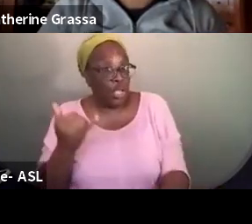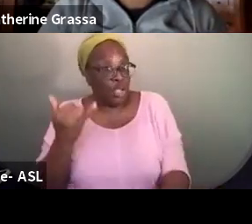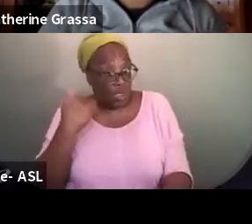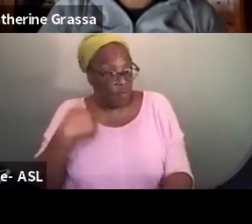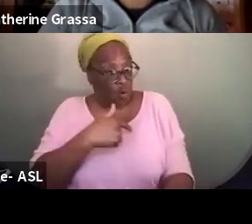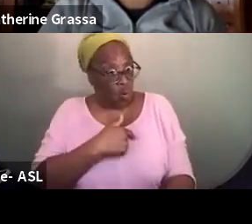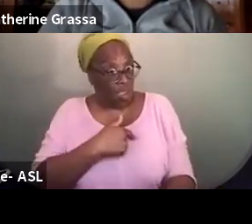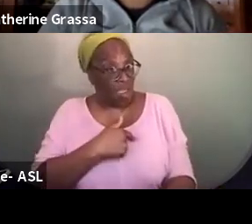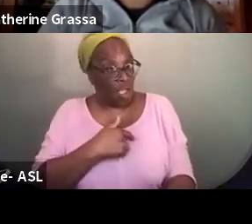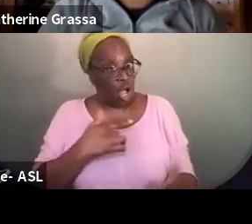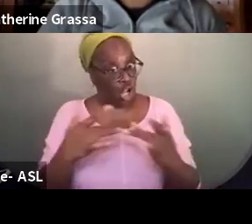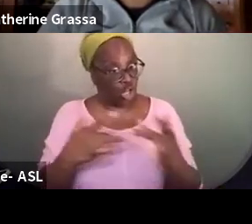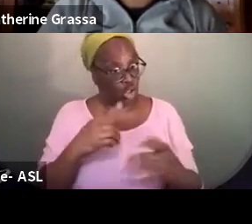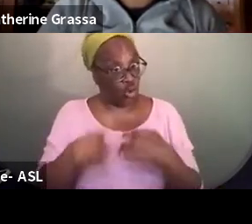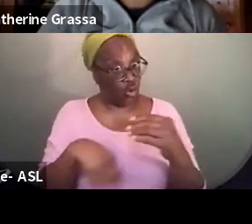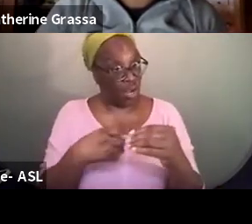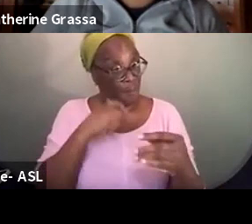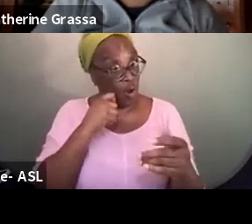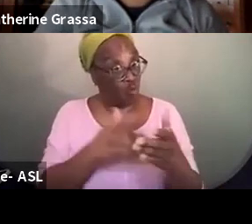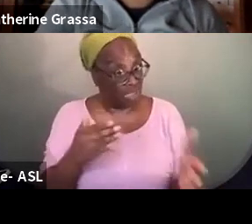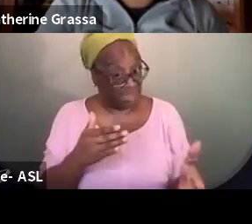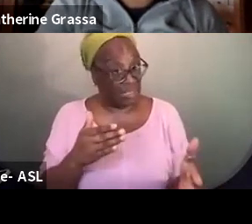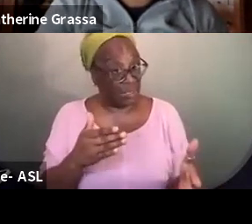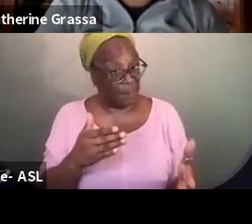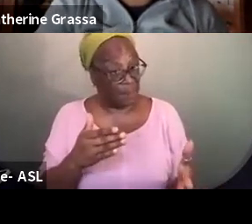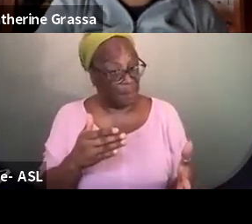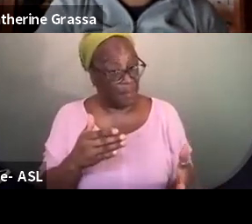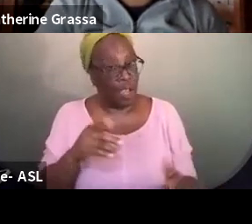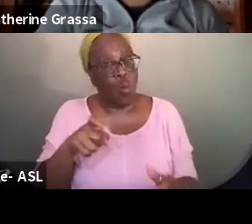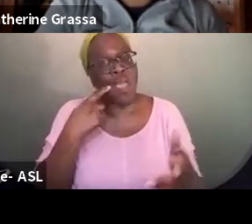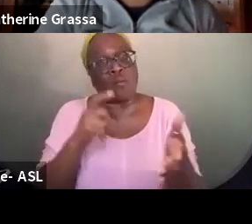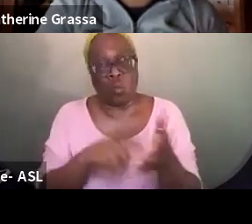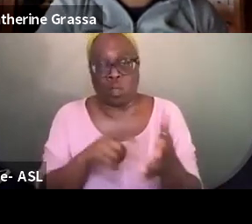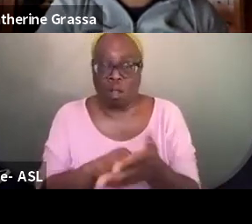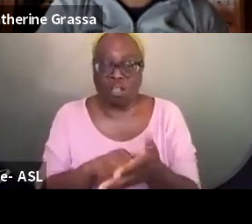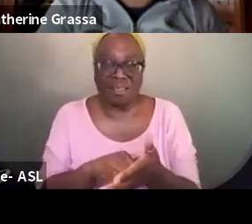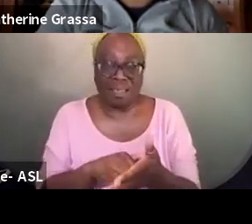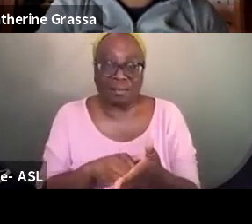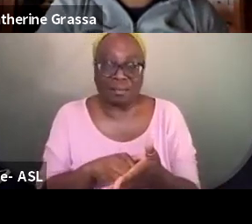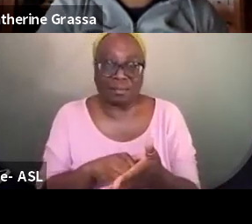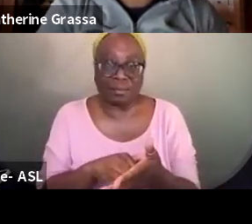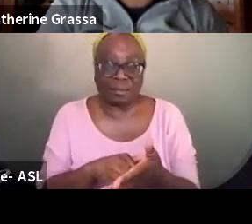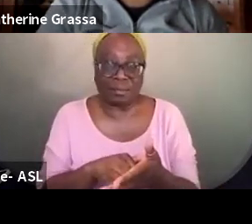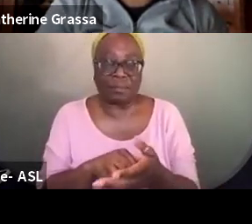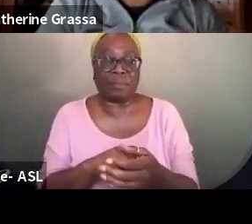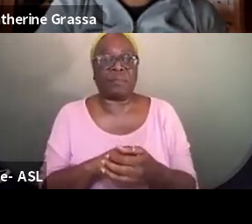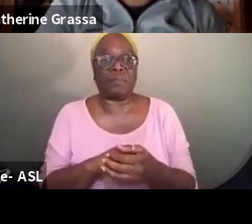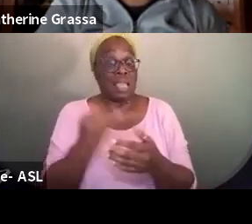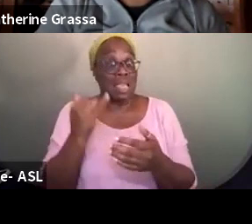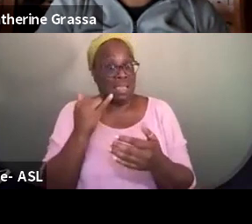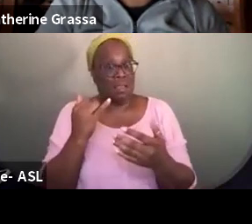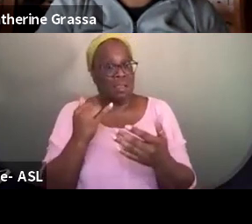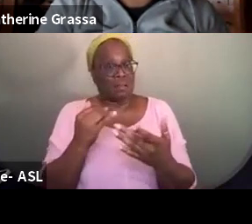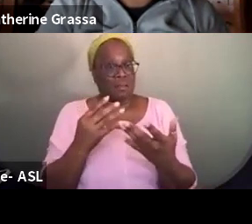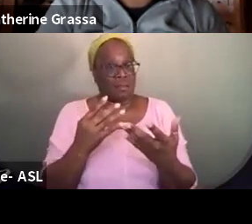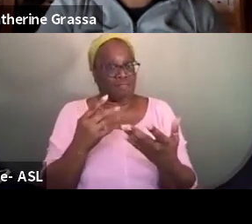body, if it is, I think that we should just acknowledge that even considering at this